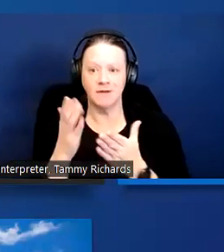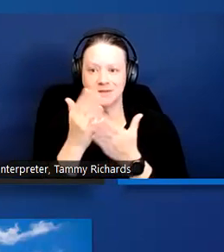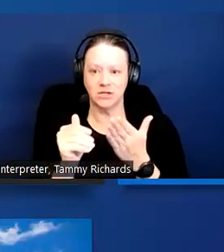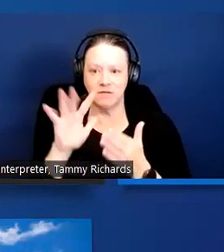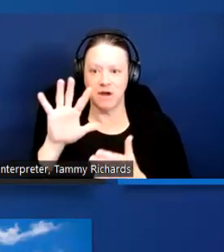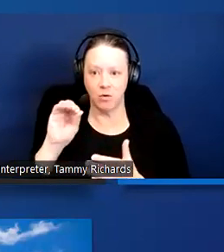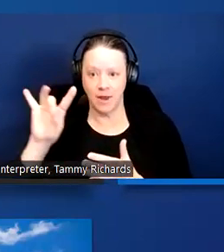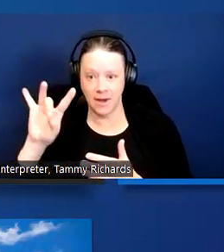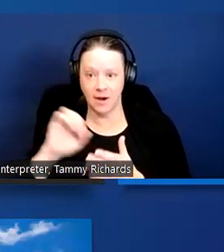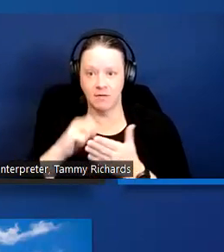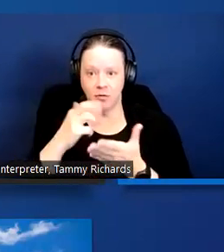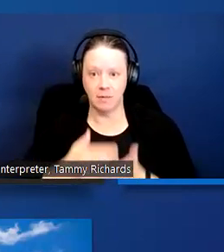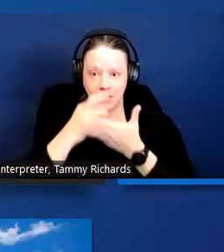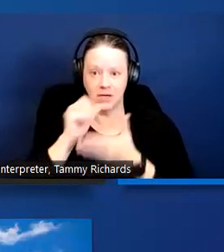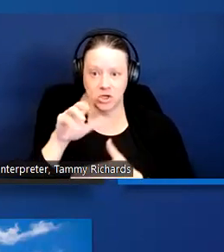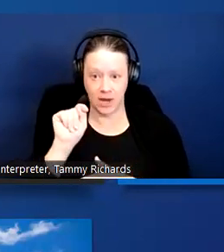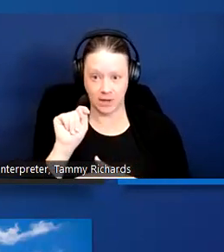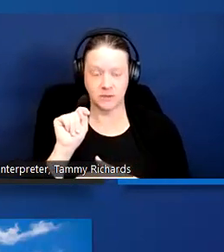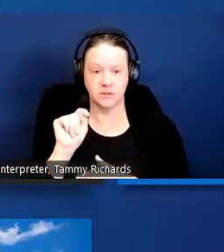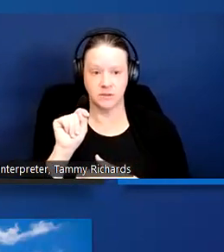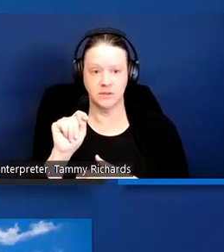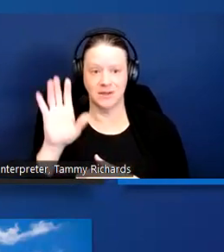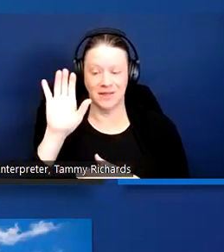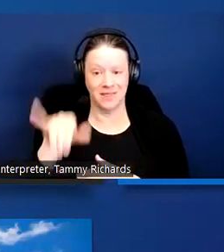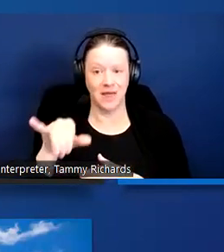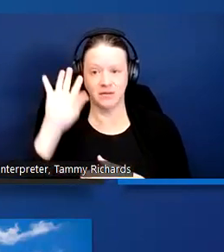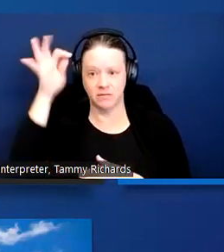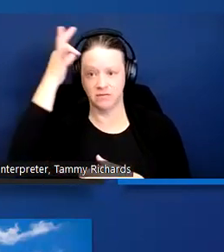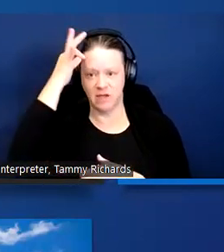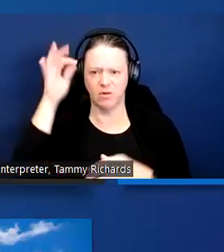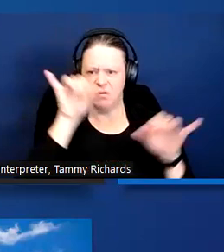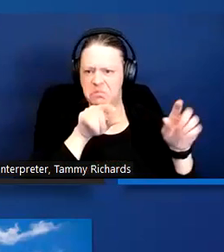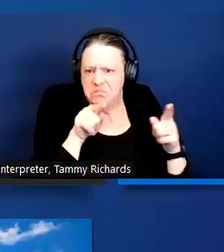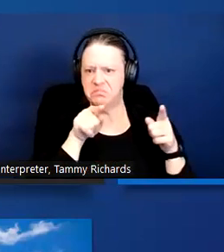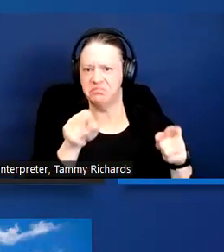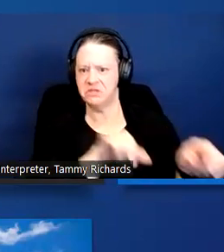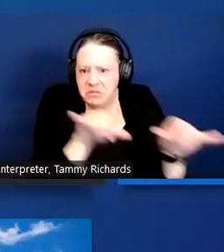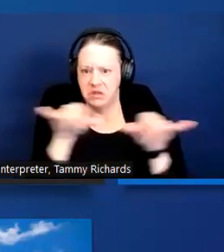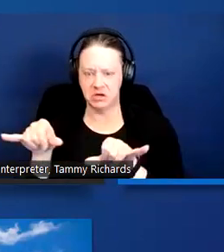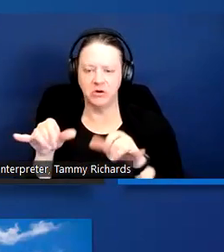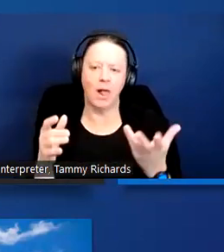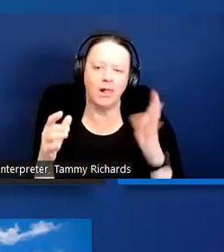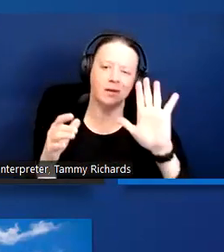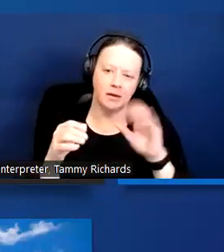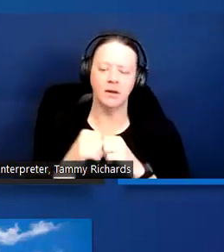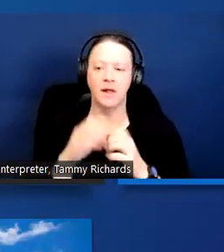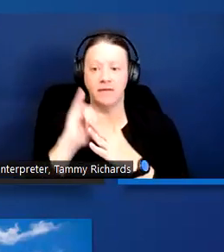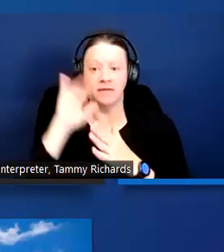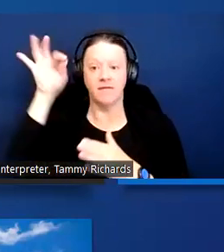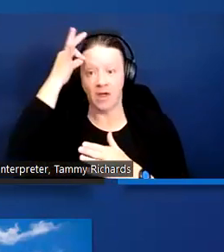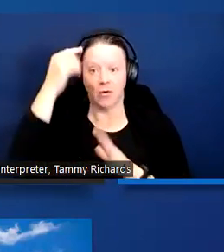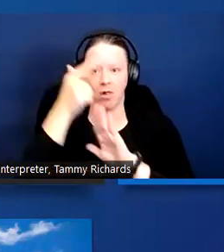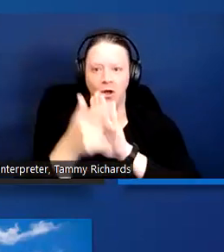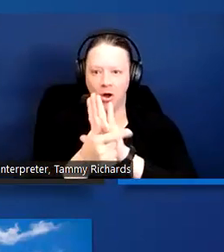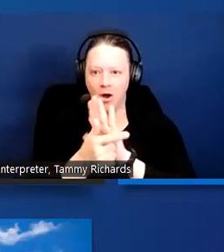508 of the Rehabilitation Act. That is the federal equivalent of, or rather, is the federal law